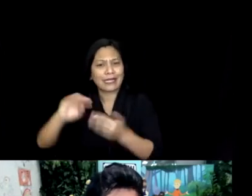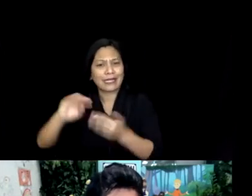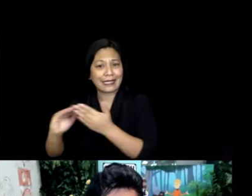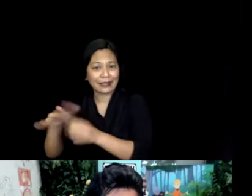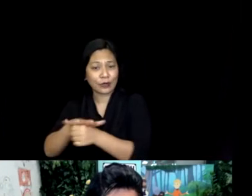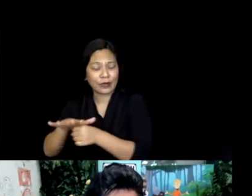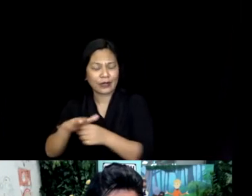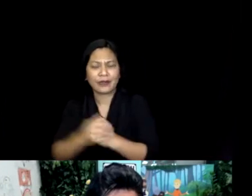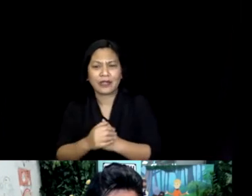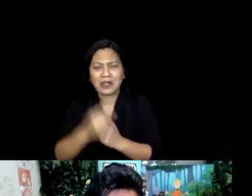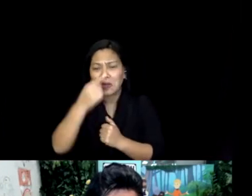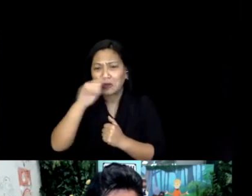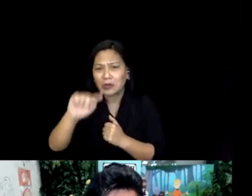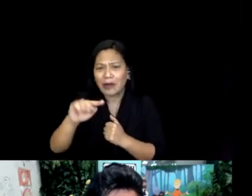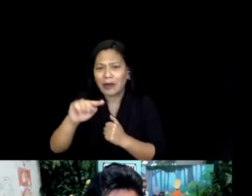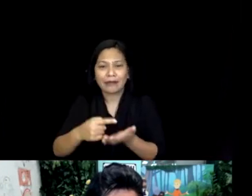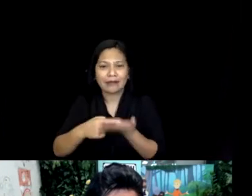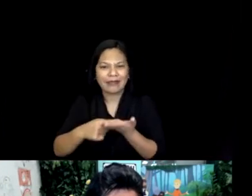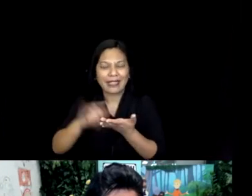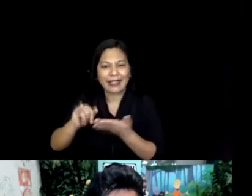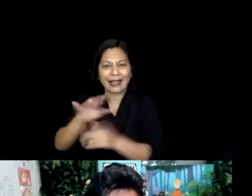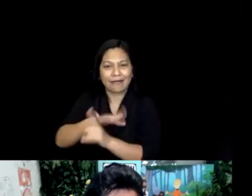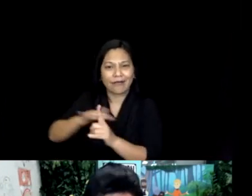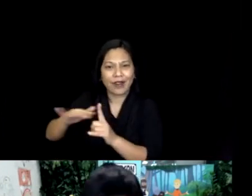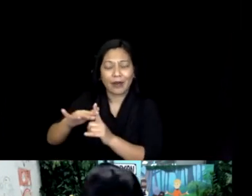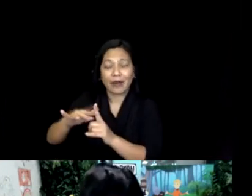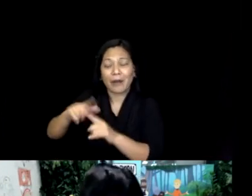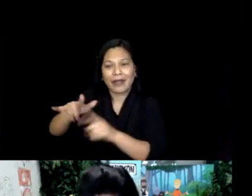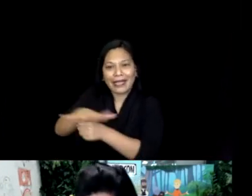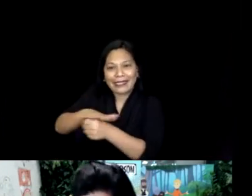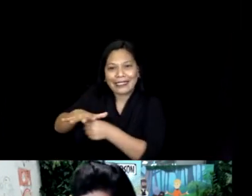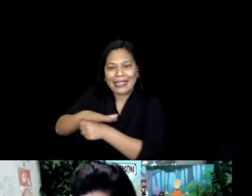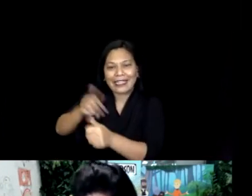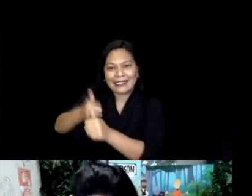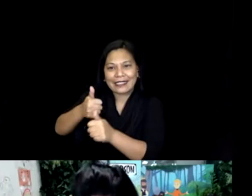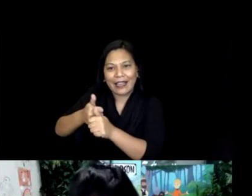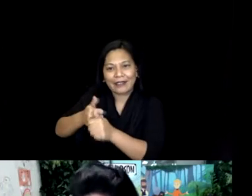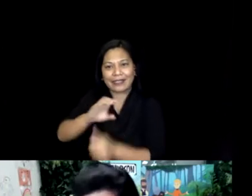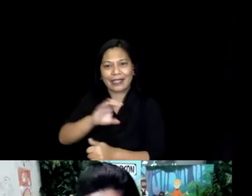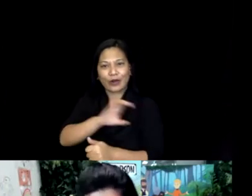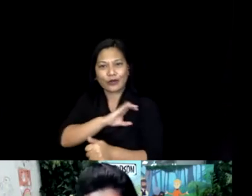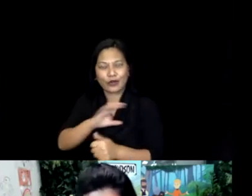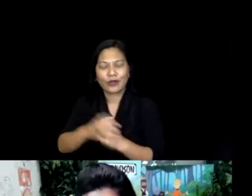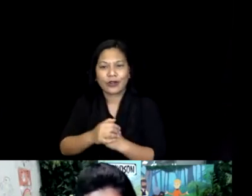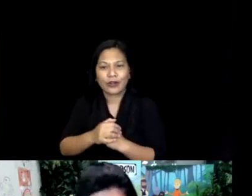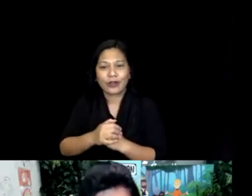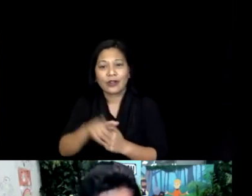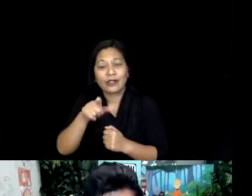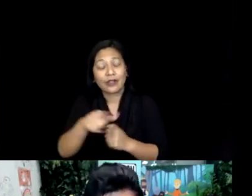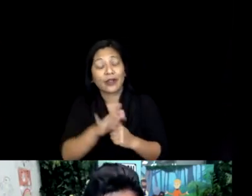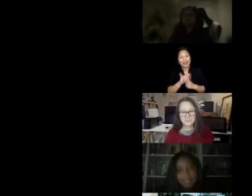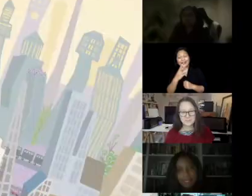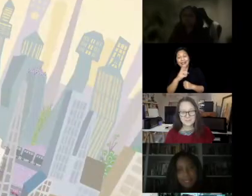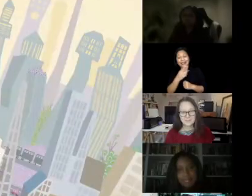talk about that setting and how it's a character? And yeah, so 16 Hudson, as I'm